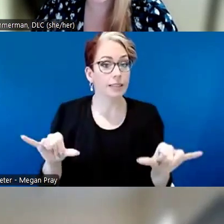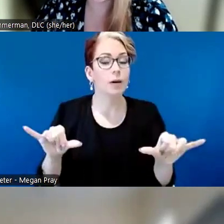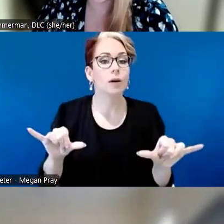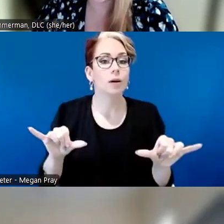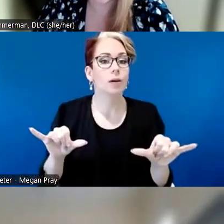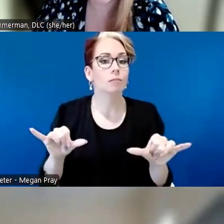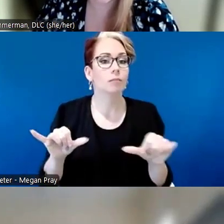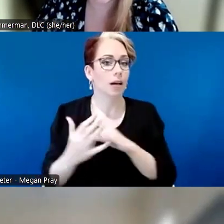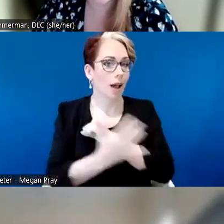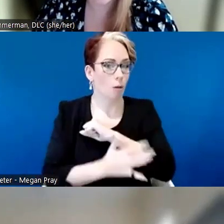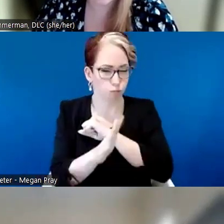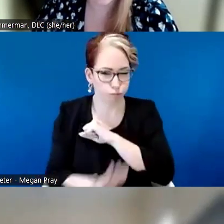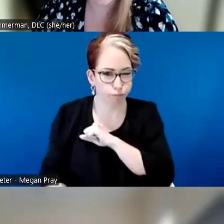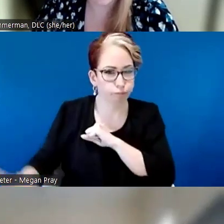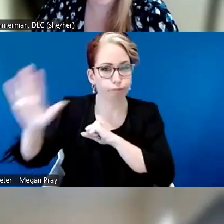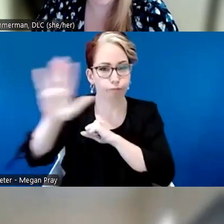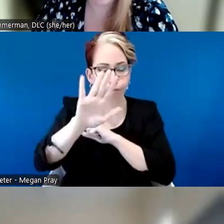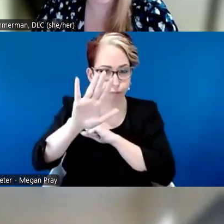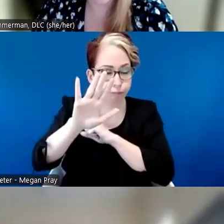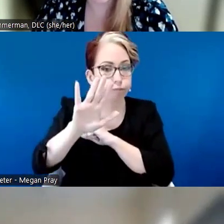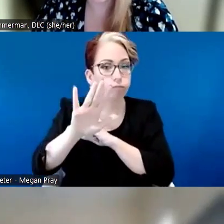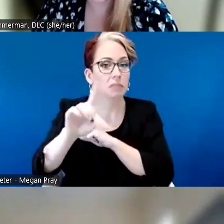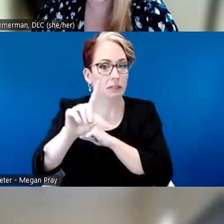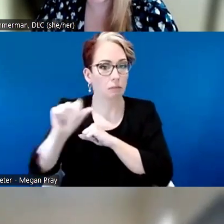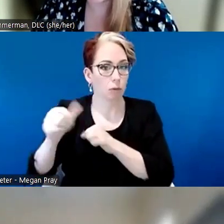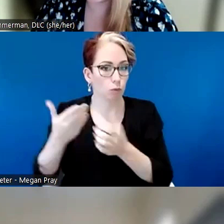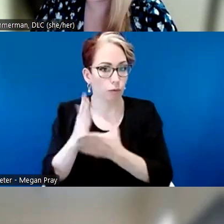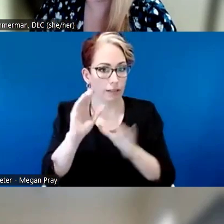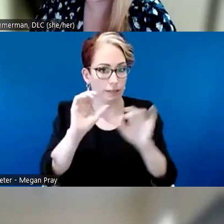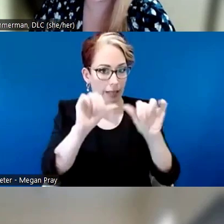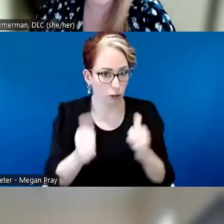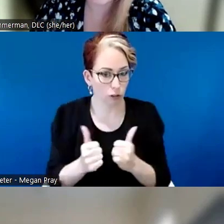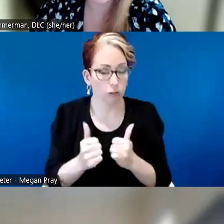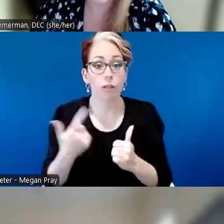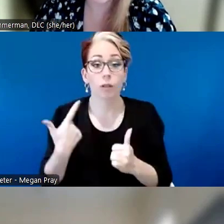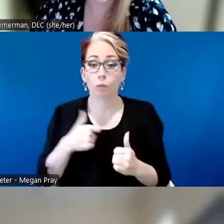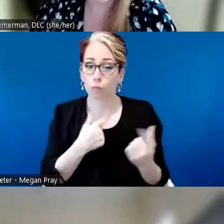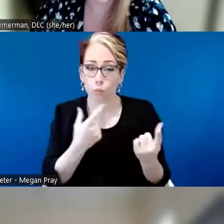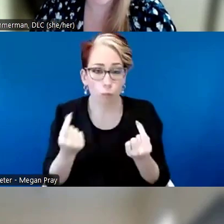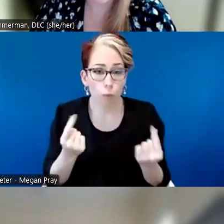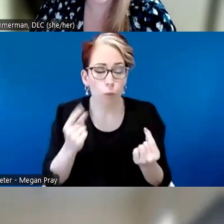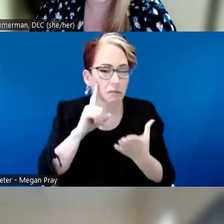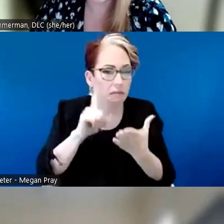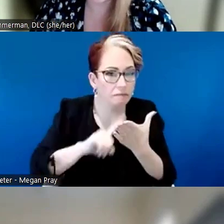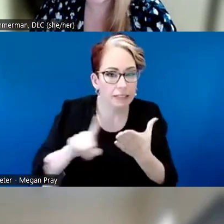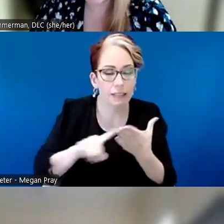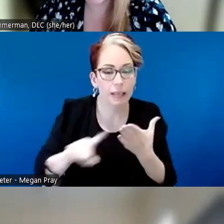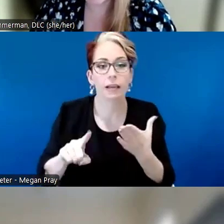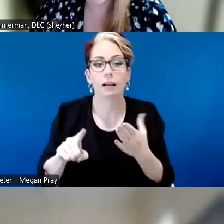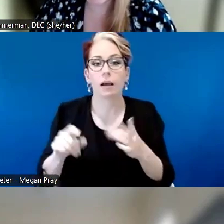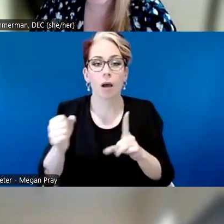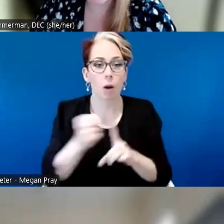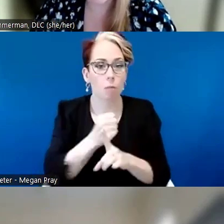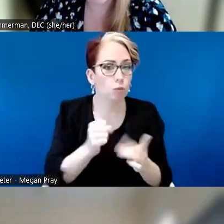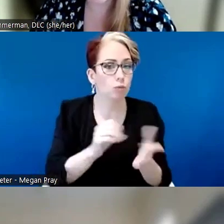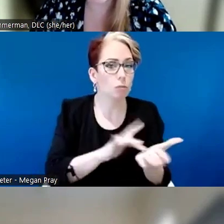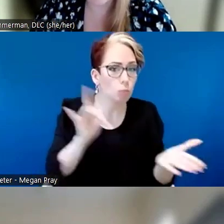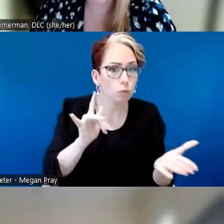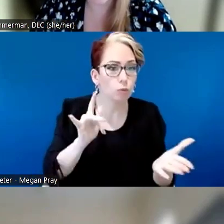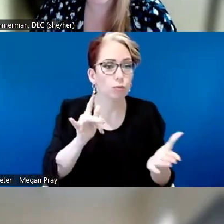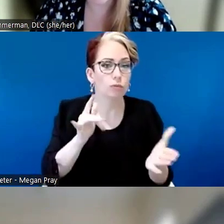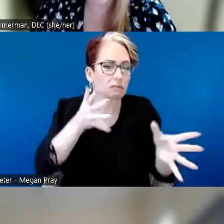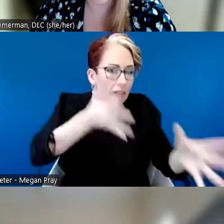of disability rights agencies, and we investigate abuse, neglect, we provide legal representation, and